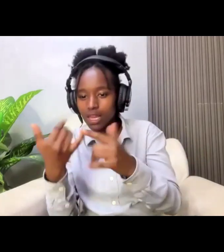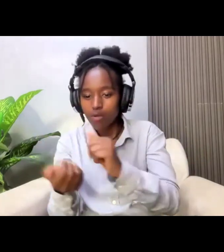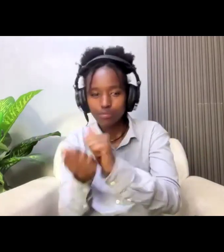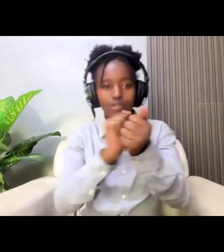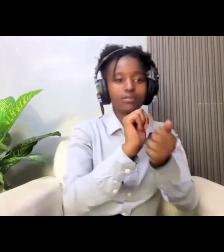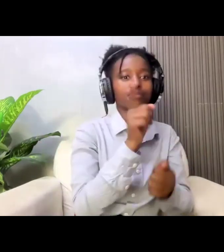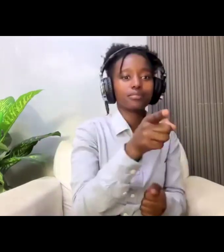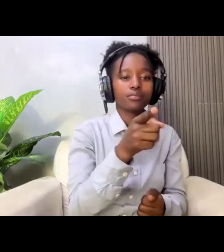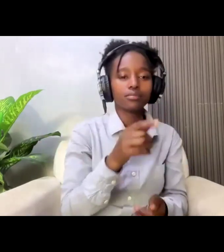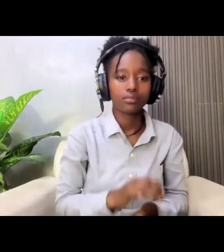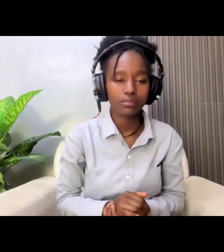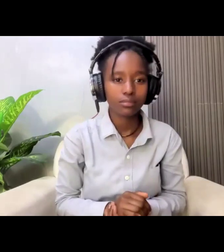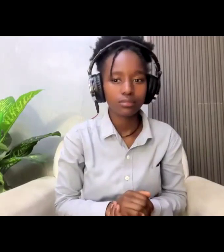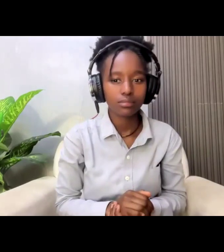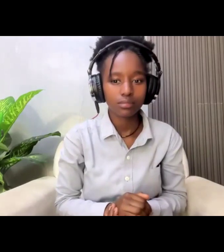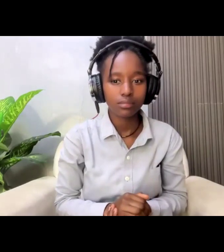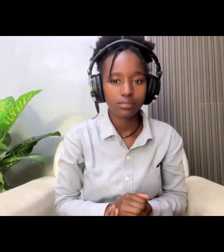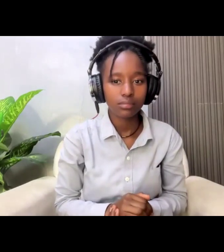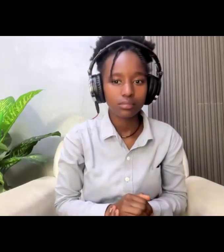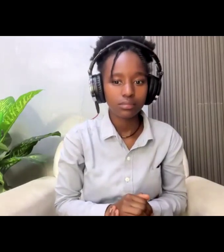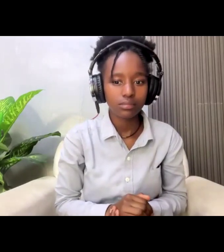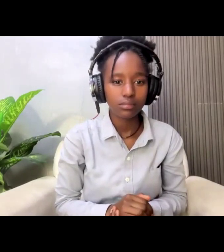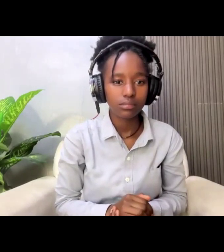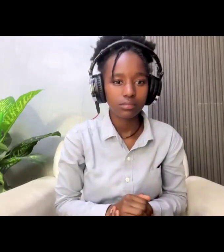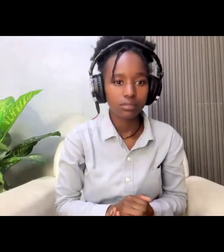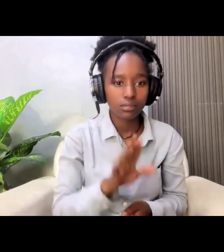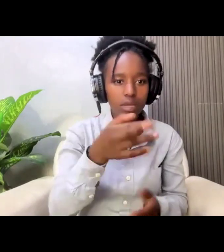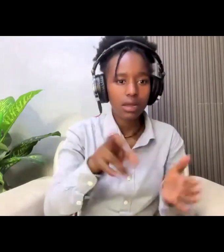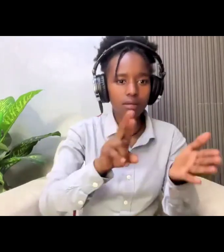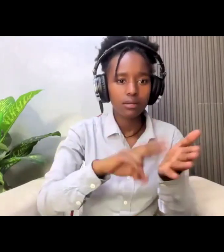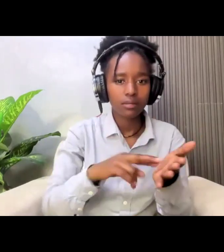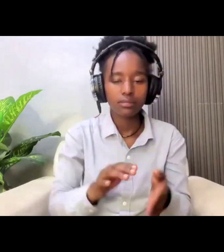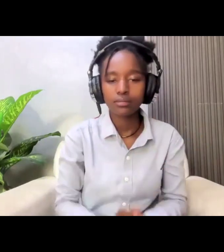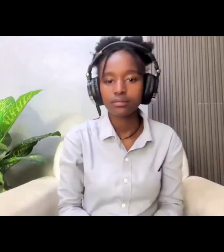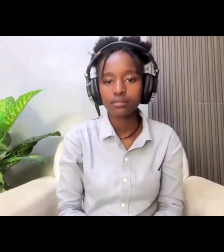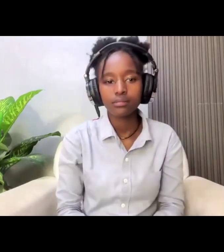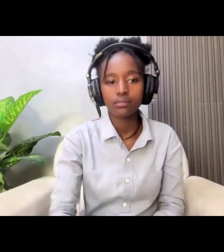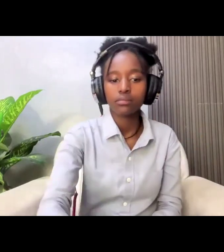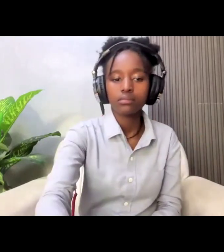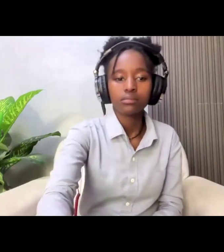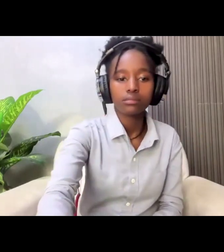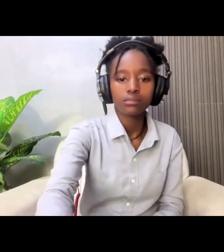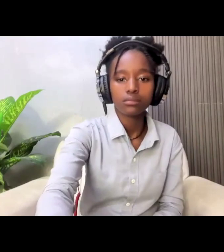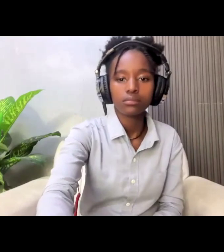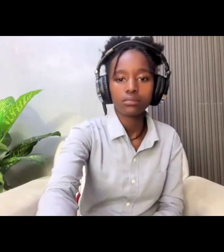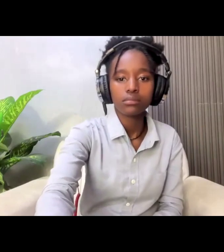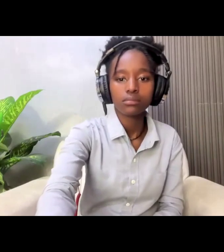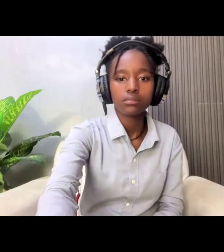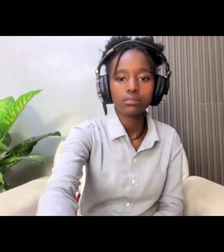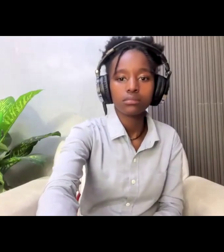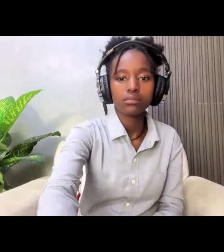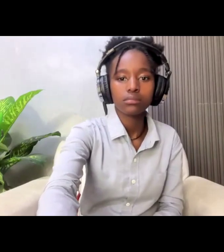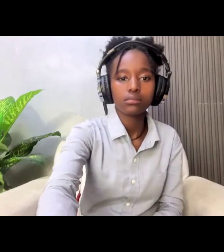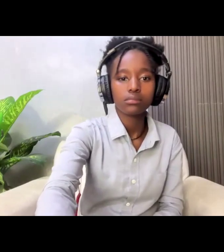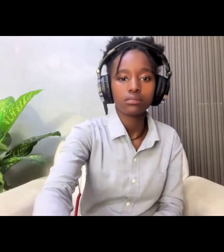with contribution from Dr. Sruti Mohapatra. Yes, I am. Okay, do you want to put on Yes, your screen and